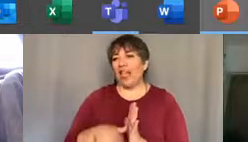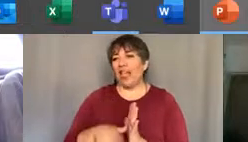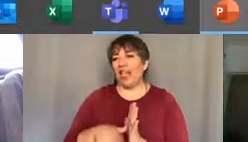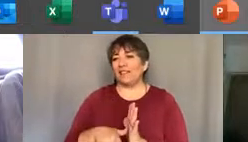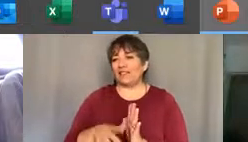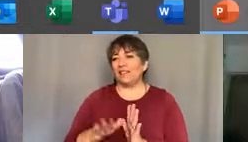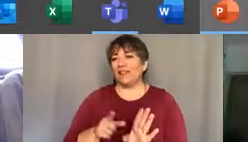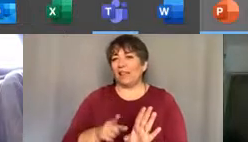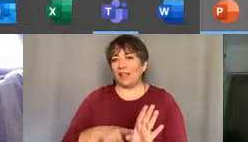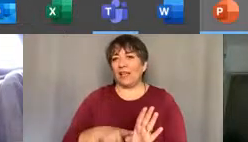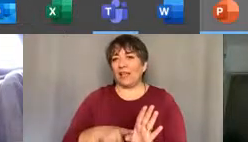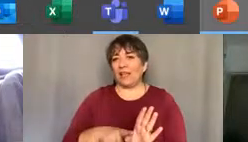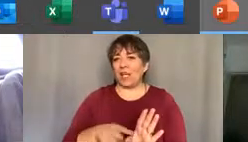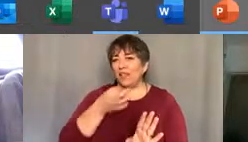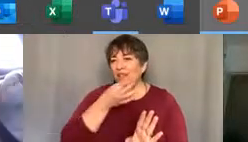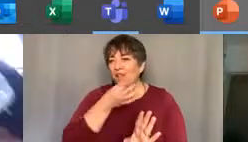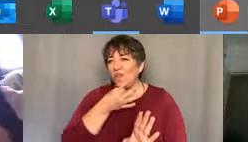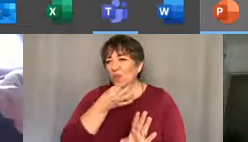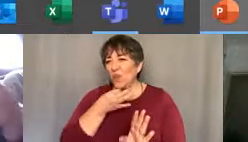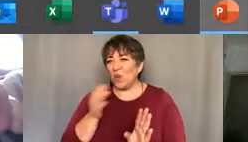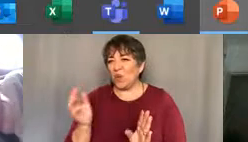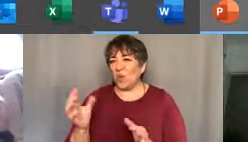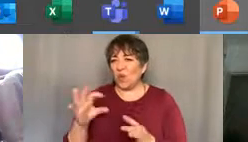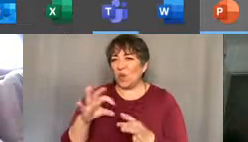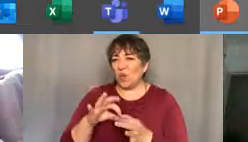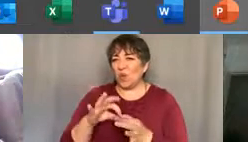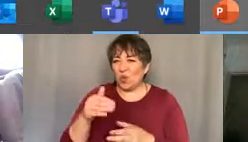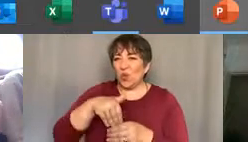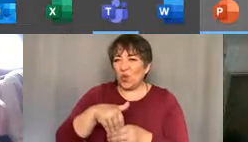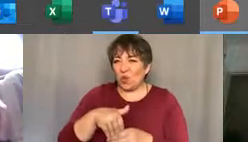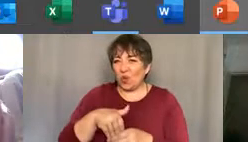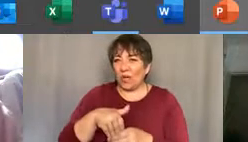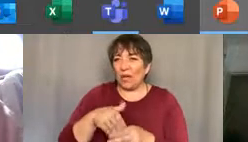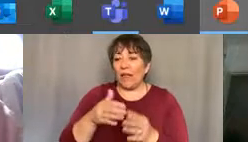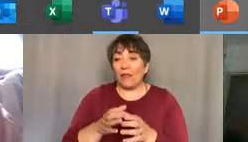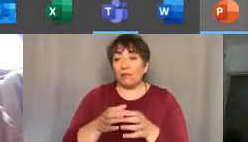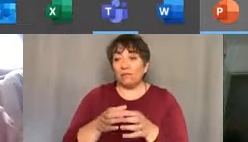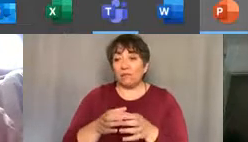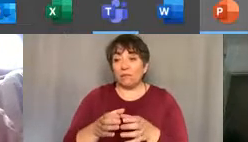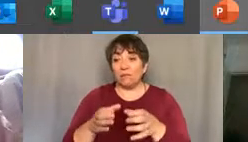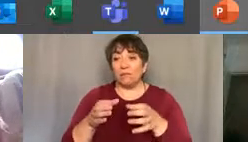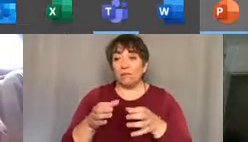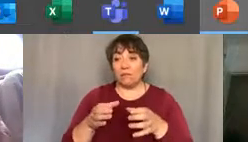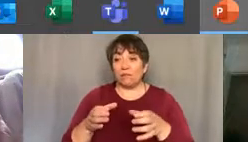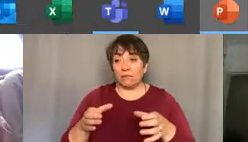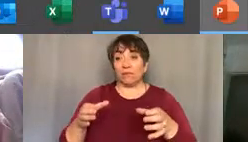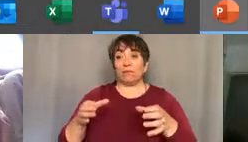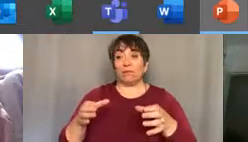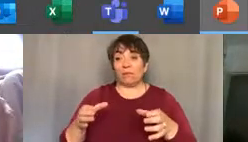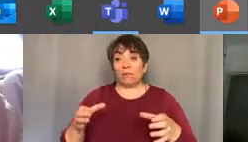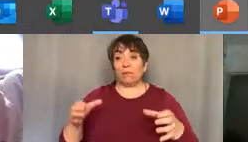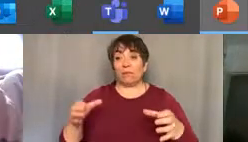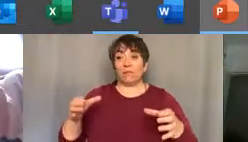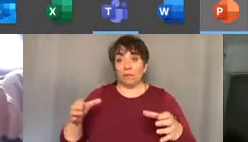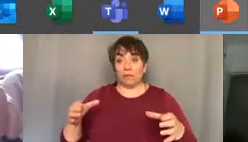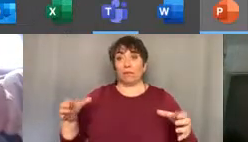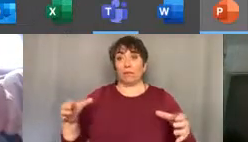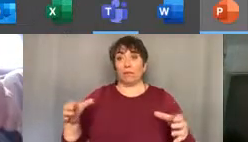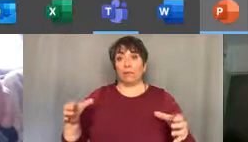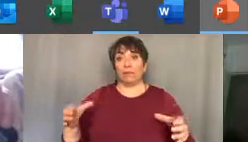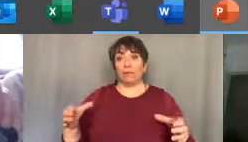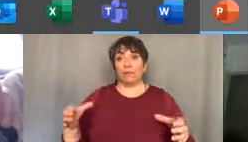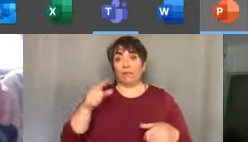joined. And then year on year, we significantly grew by introducing more surgeries to the service. That